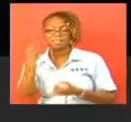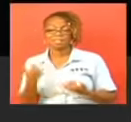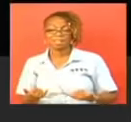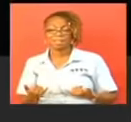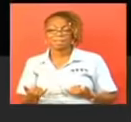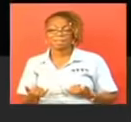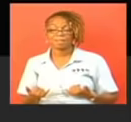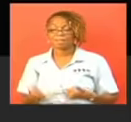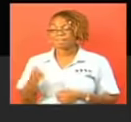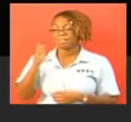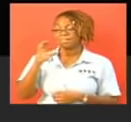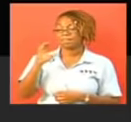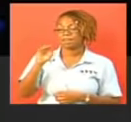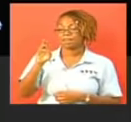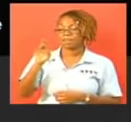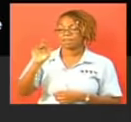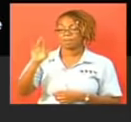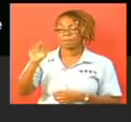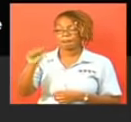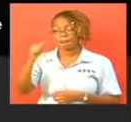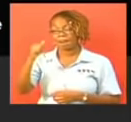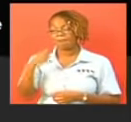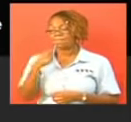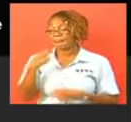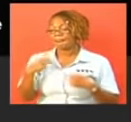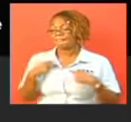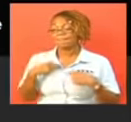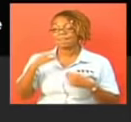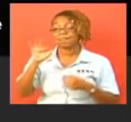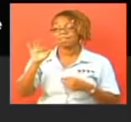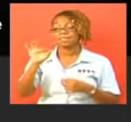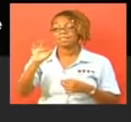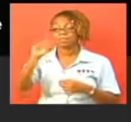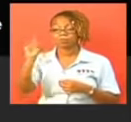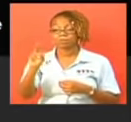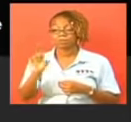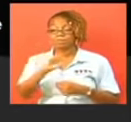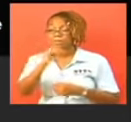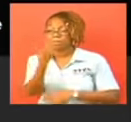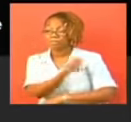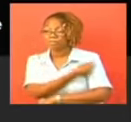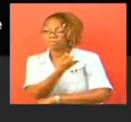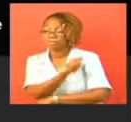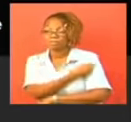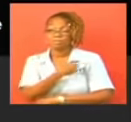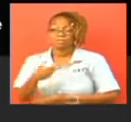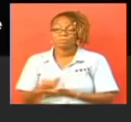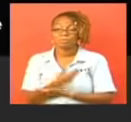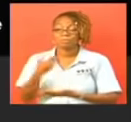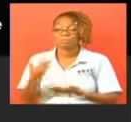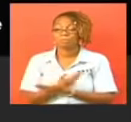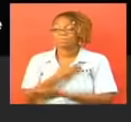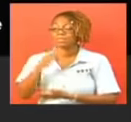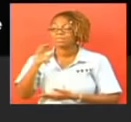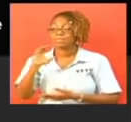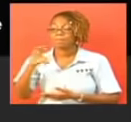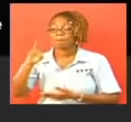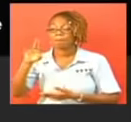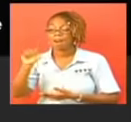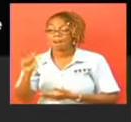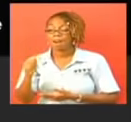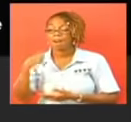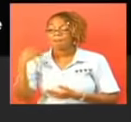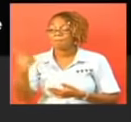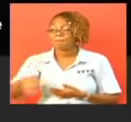have a 92% efficacy. Just wanted to know if, given emergency use approval by the WHO, will the government be looking at